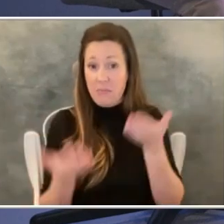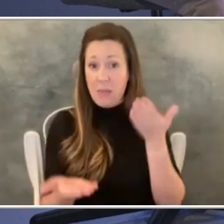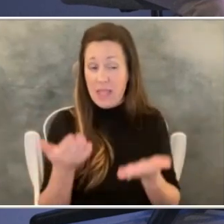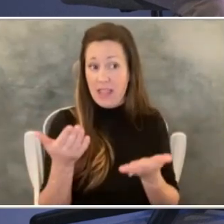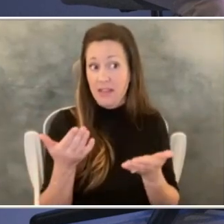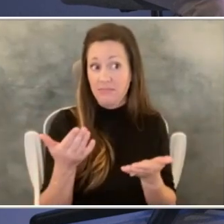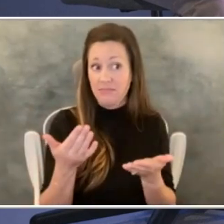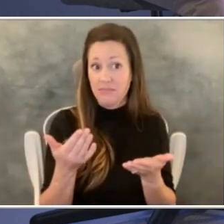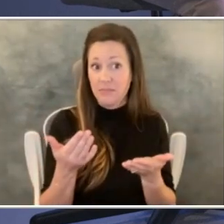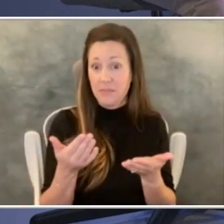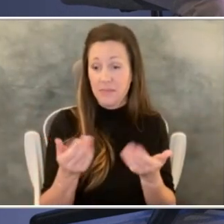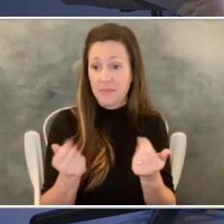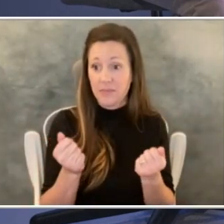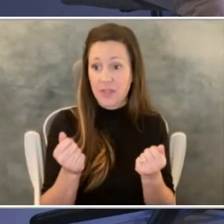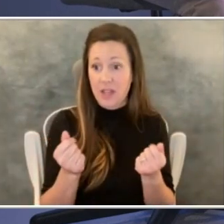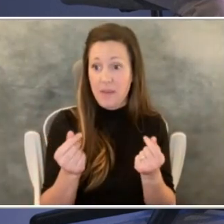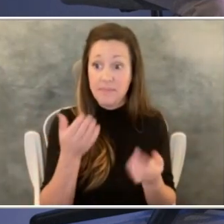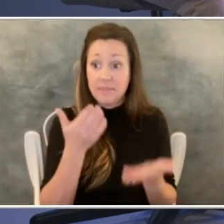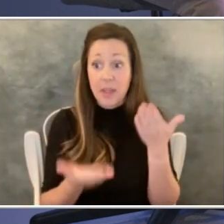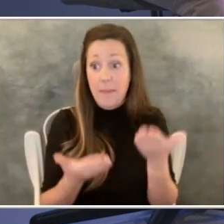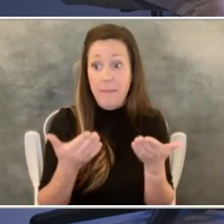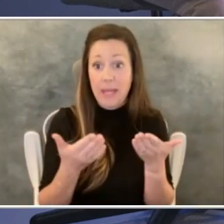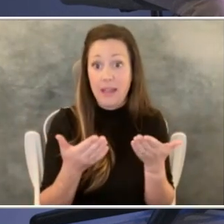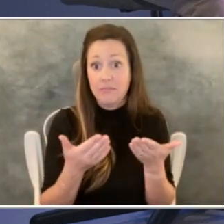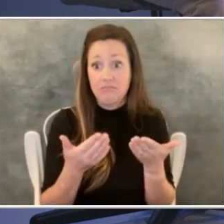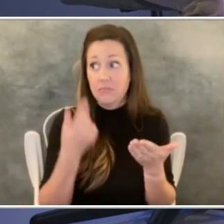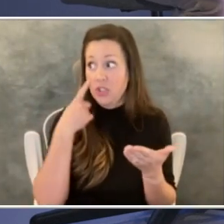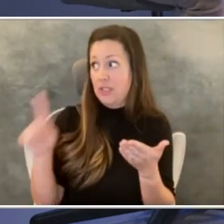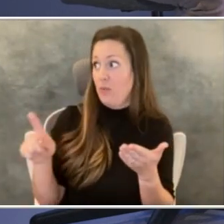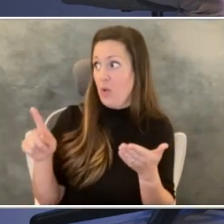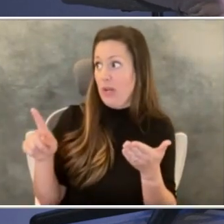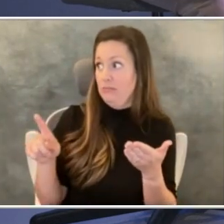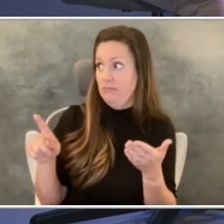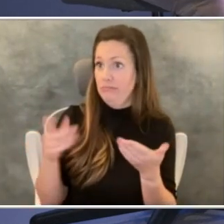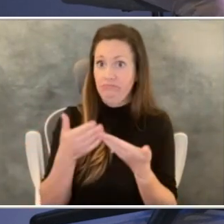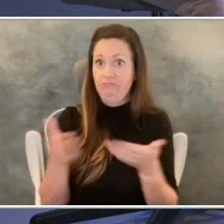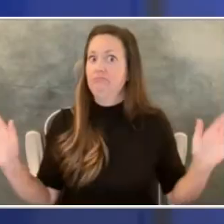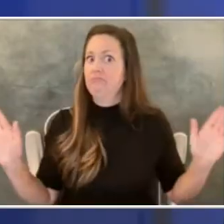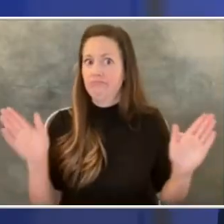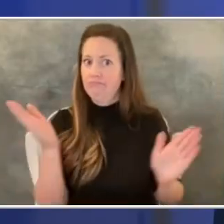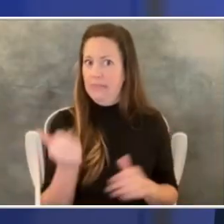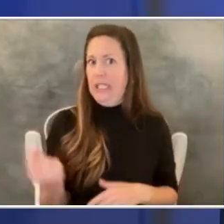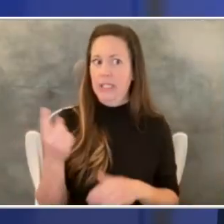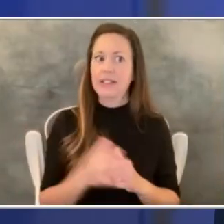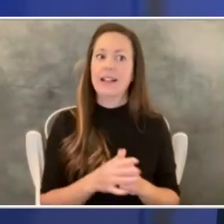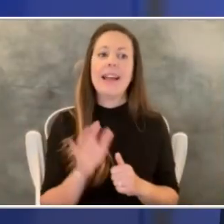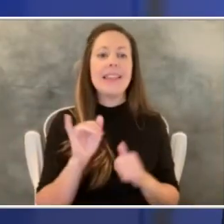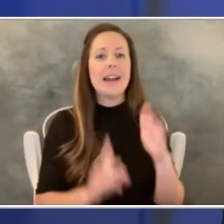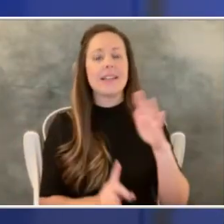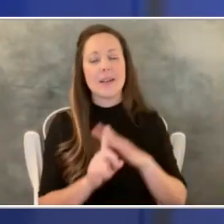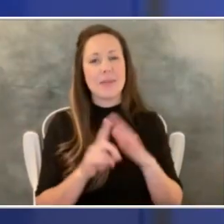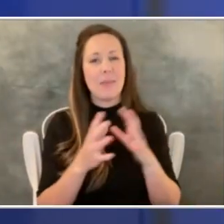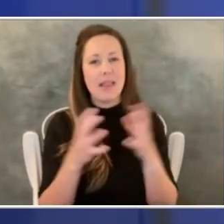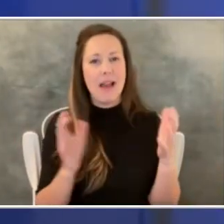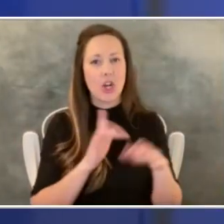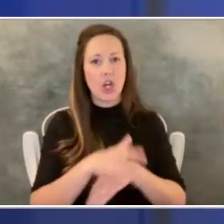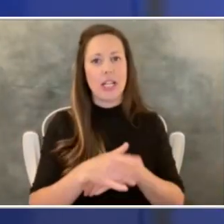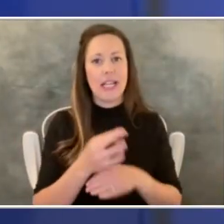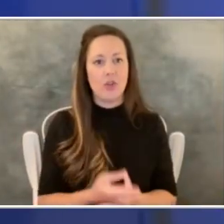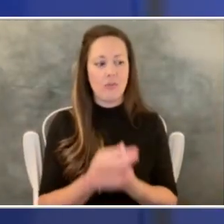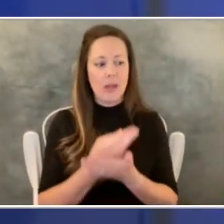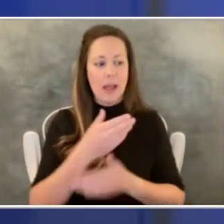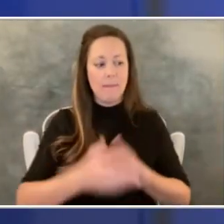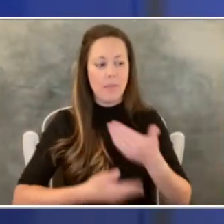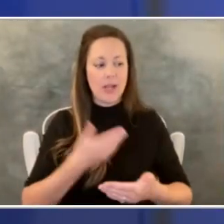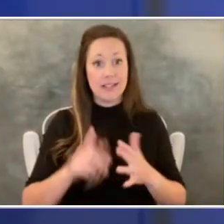big, the big athlete out there, but maybe just for the rest of us? Yeah, sure. I mean, this comes up a lot early in rehab process. When we're starting to try and push, there's